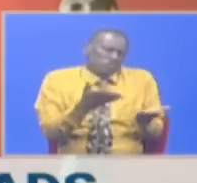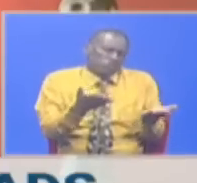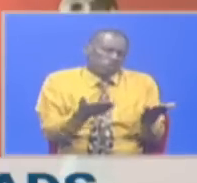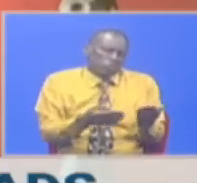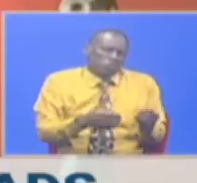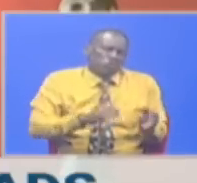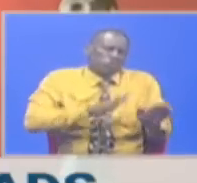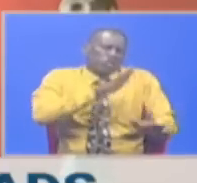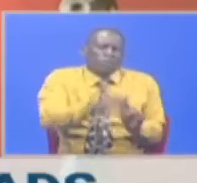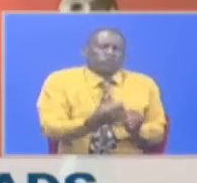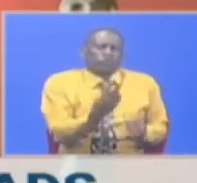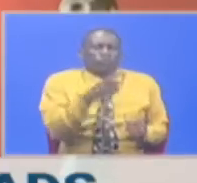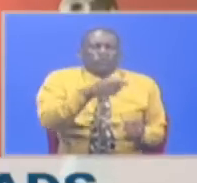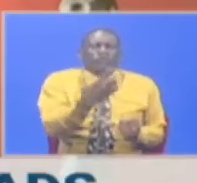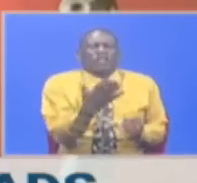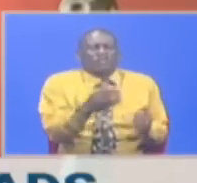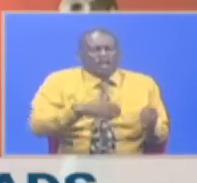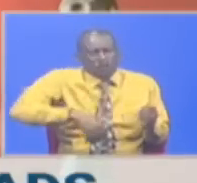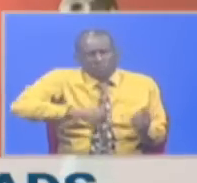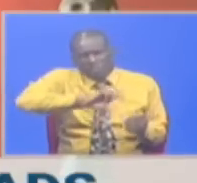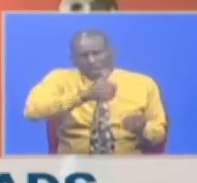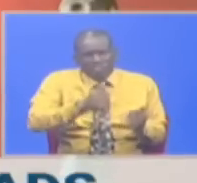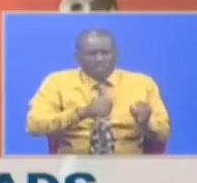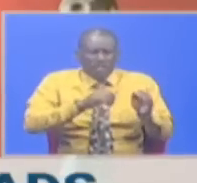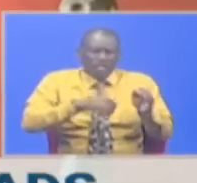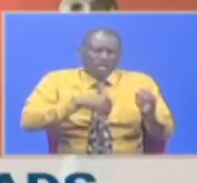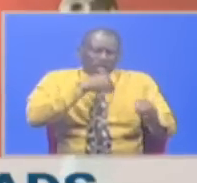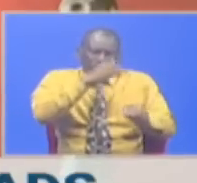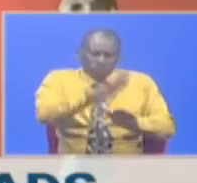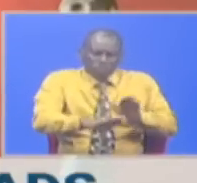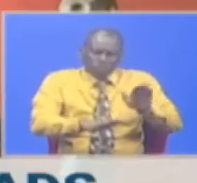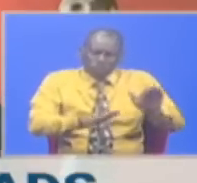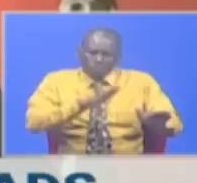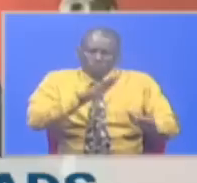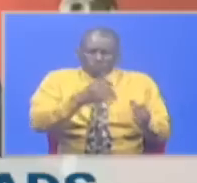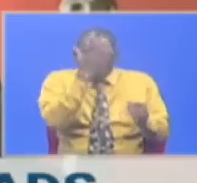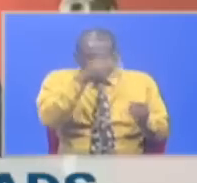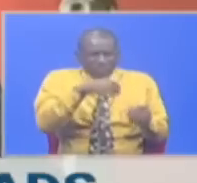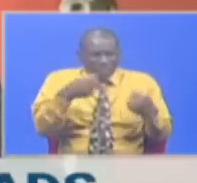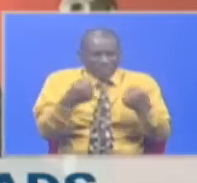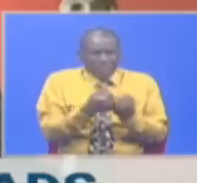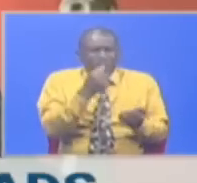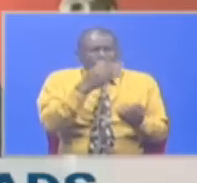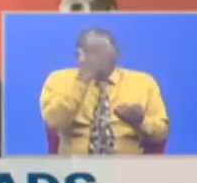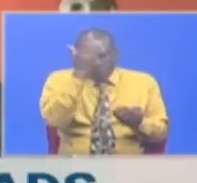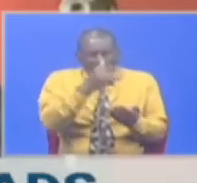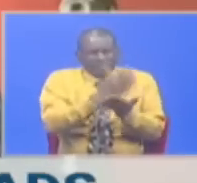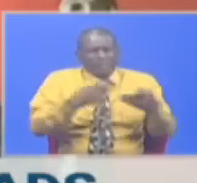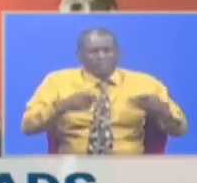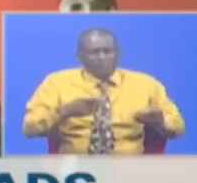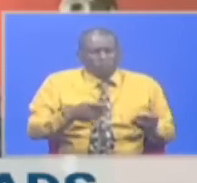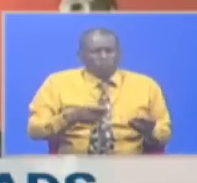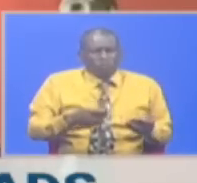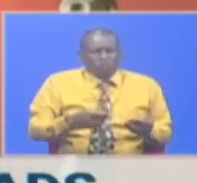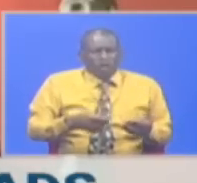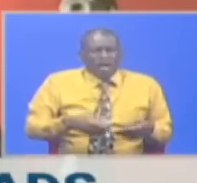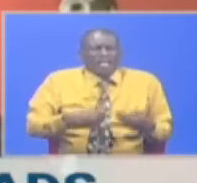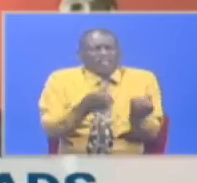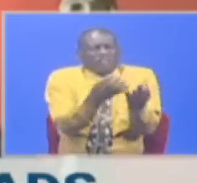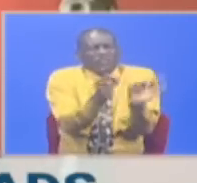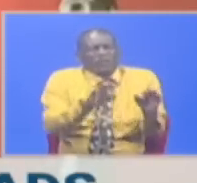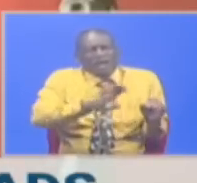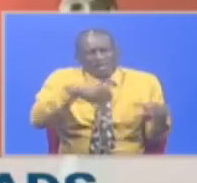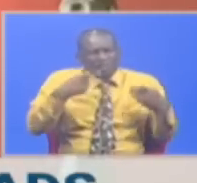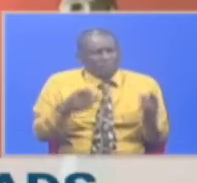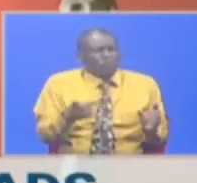2.5, pay the rest of a period. Why does this happen? Why is it that some people are afforded this freedom and the other ones